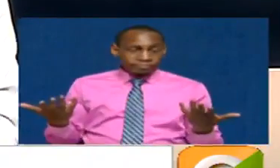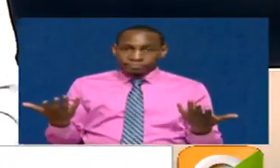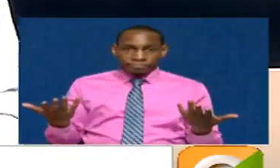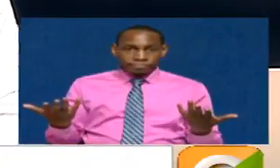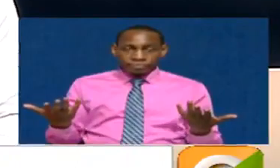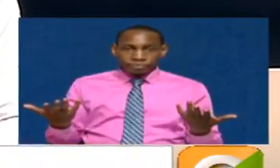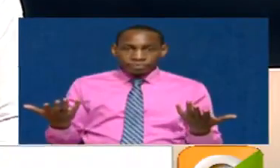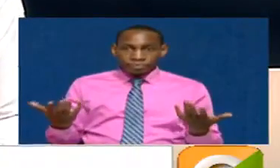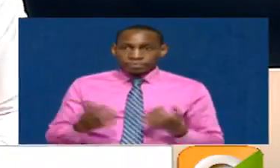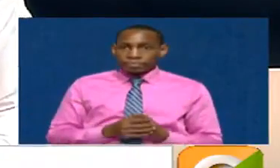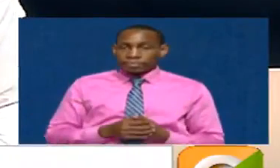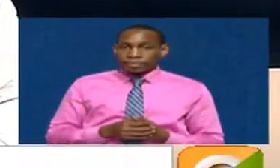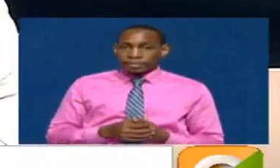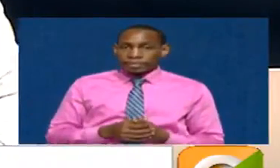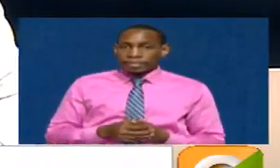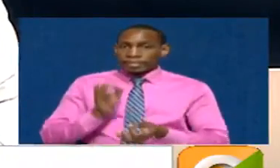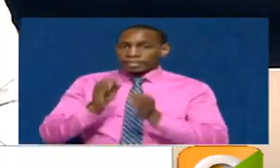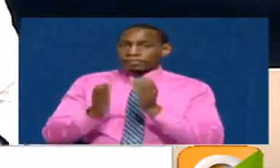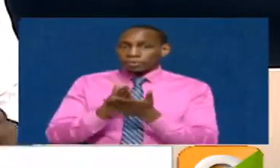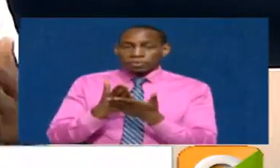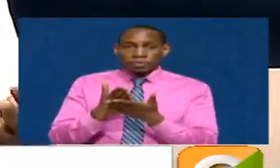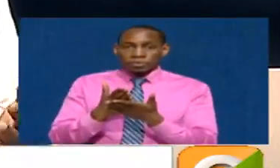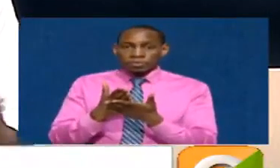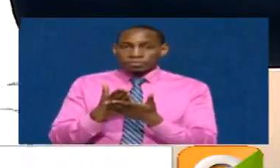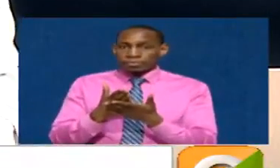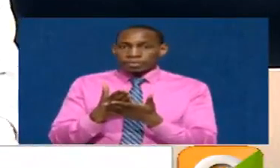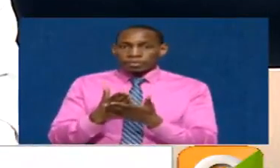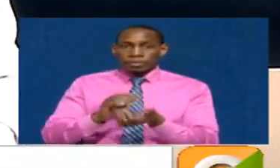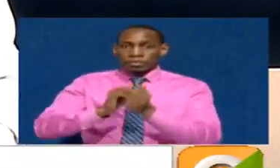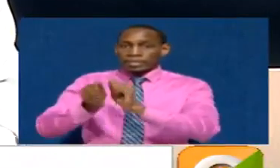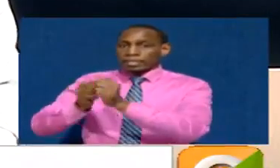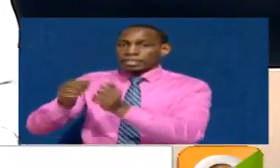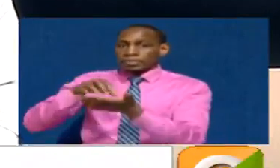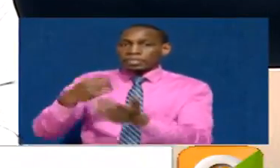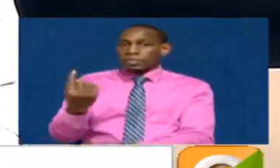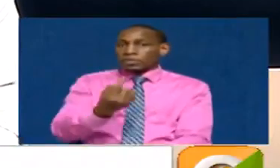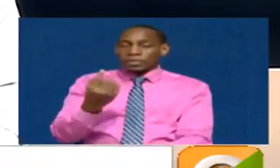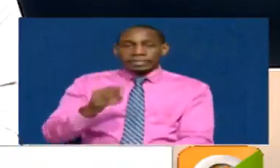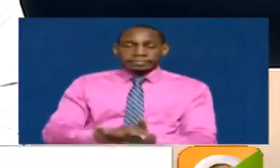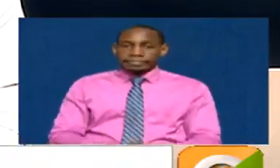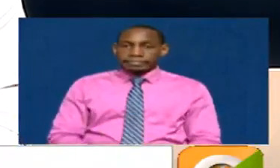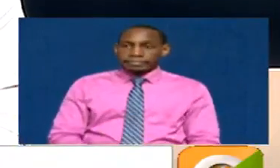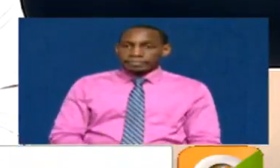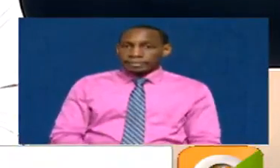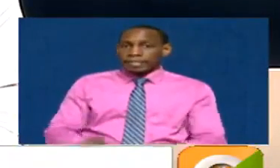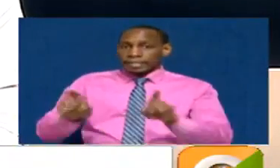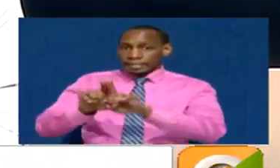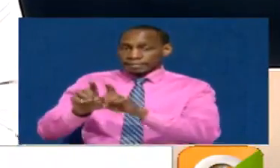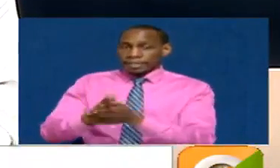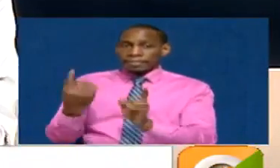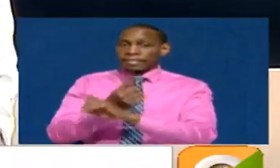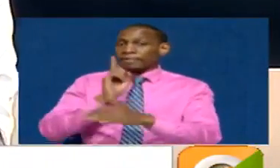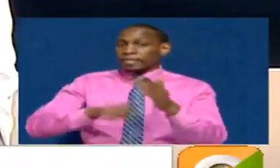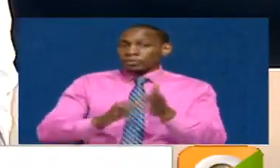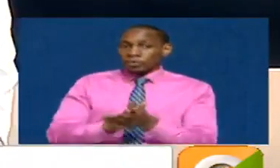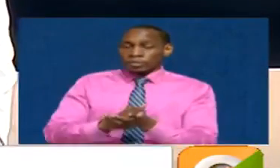you seeing what I'm seeing? I mean, if this is not a game of musical chairs, I don't know what is. Just what would the